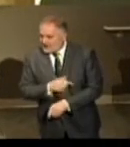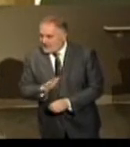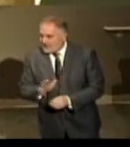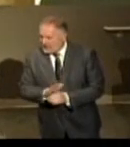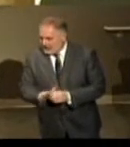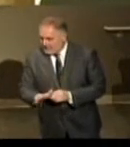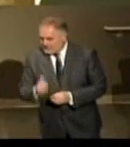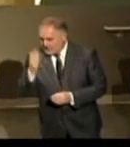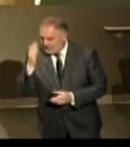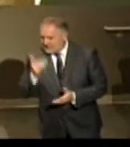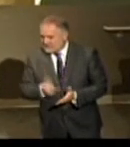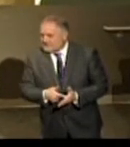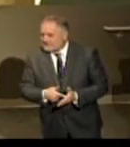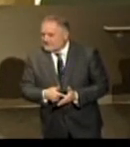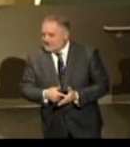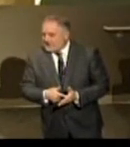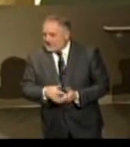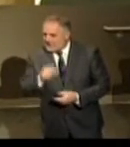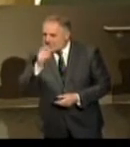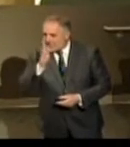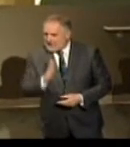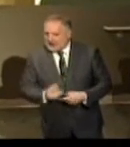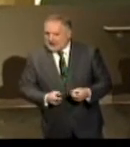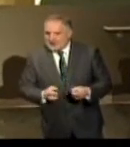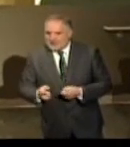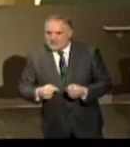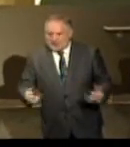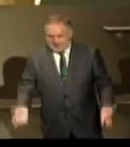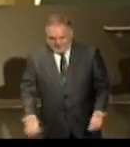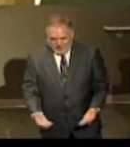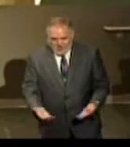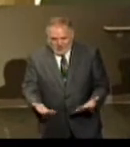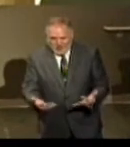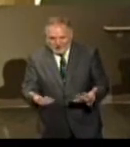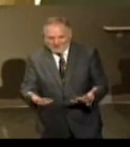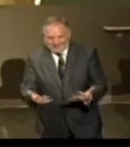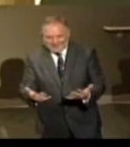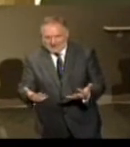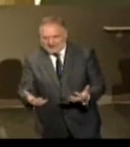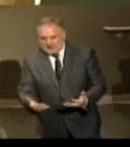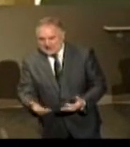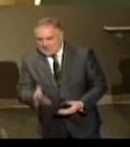I've lived long enough to know this, that God controls the furnace. He controls the